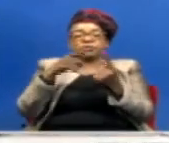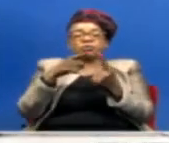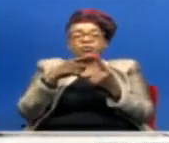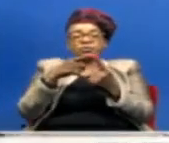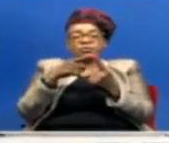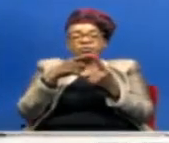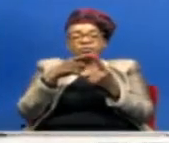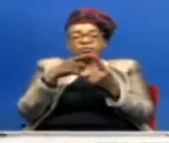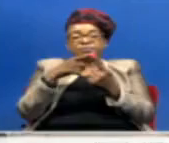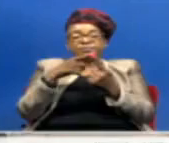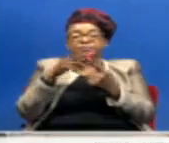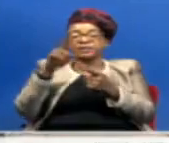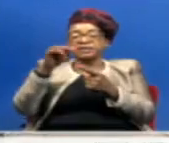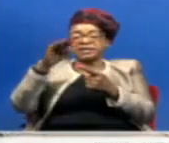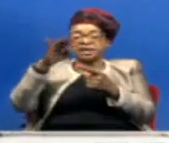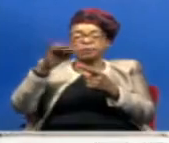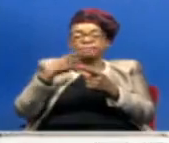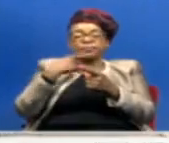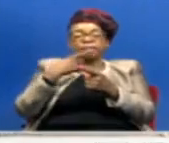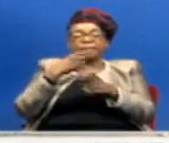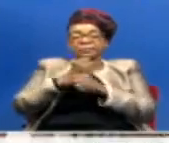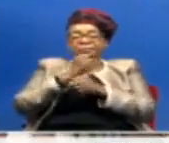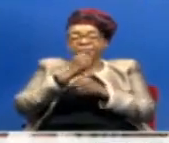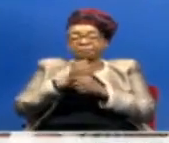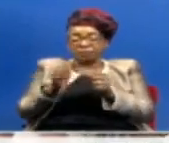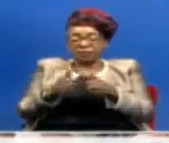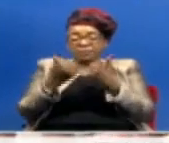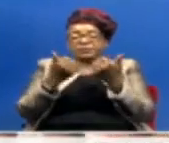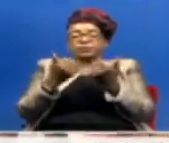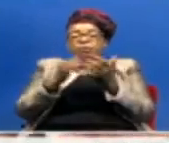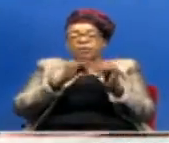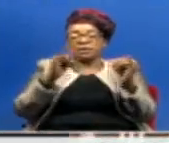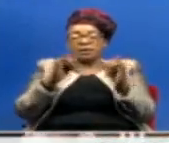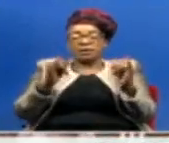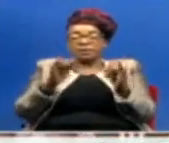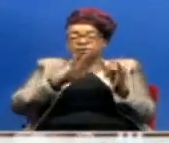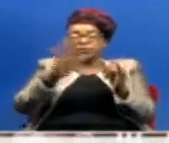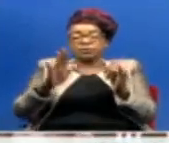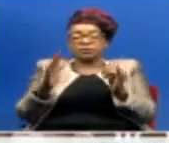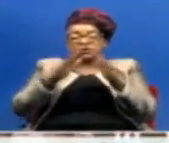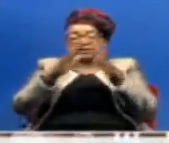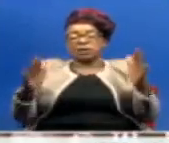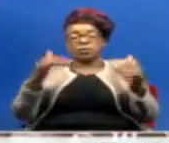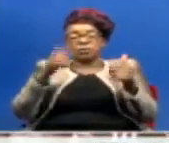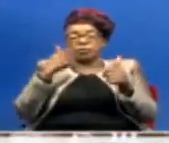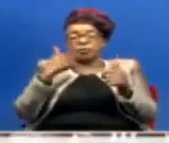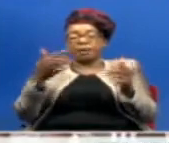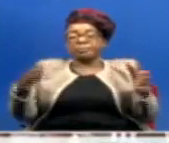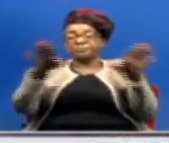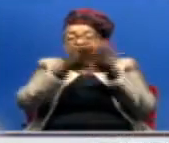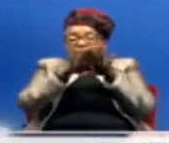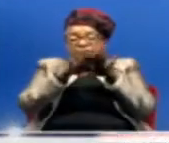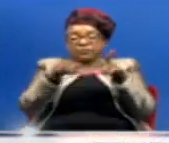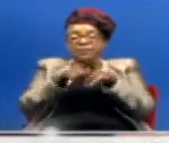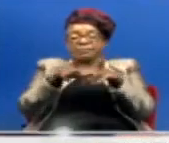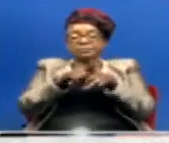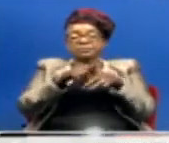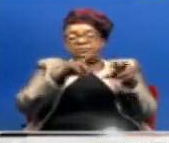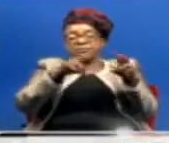Netanyahu said operations were underway to clear out militants from infiltrated towns and that he had also issued a call-up of